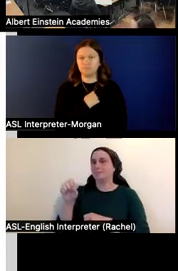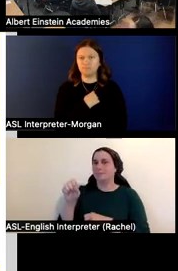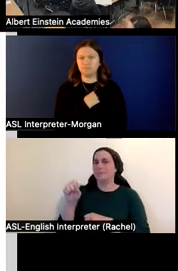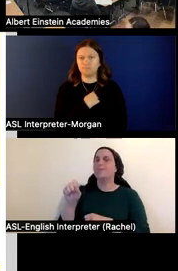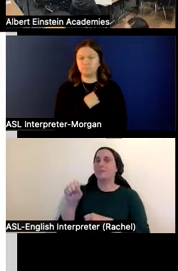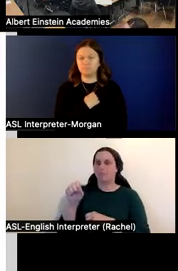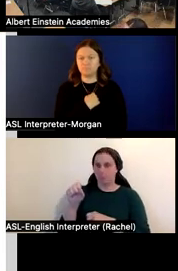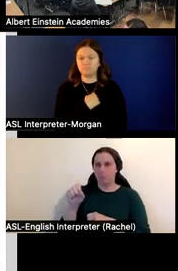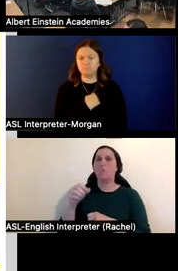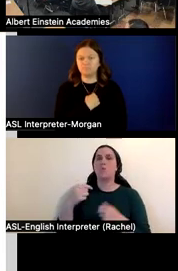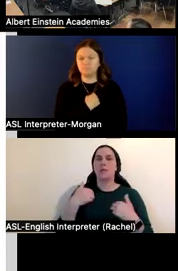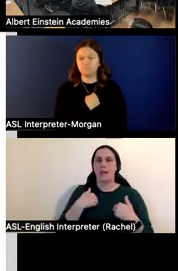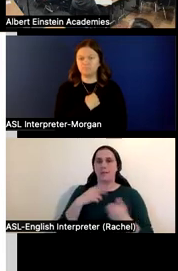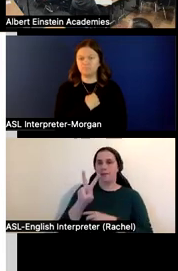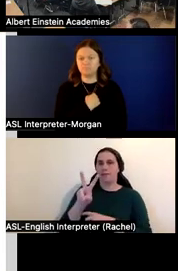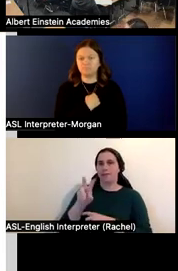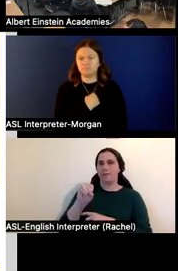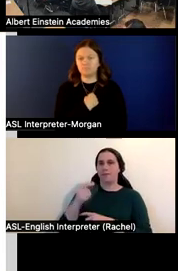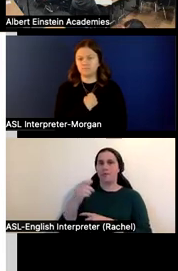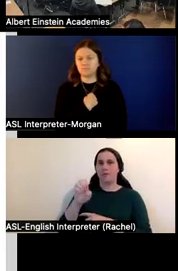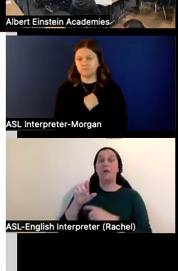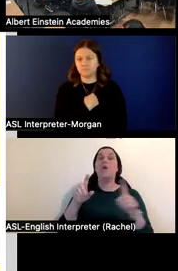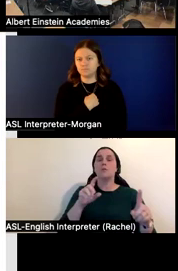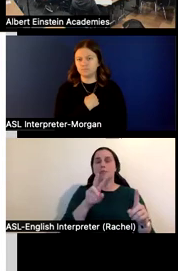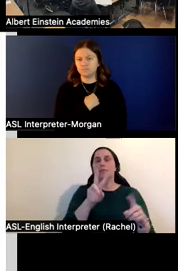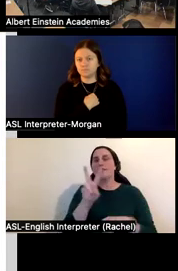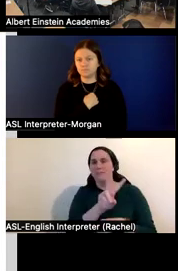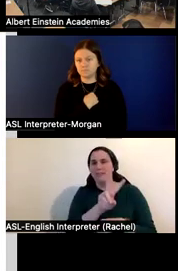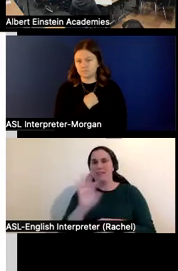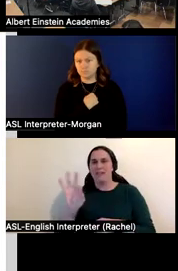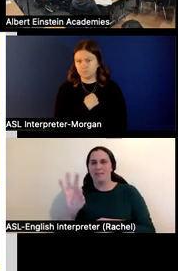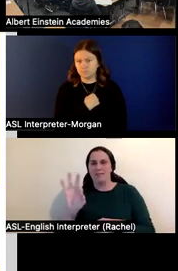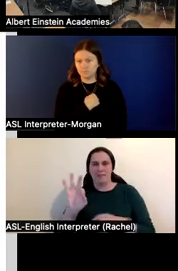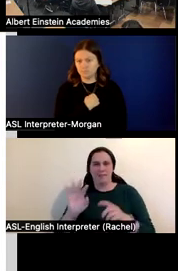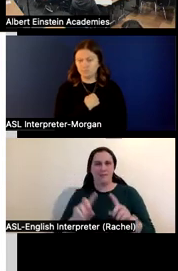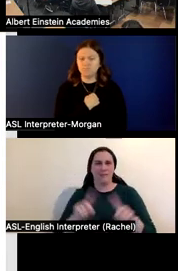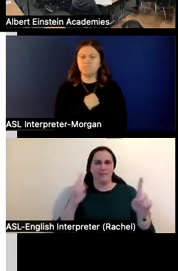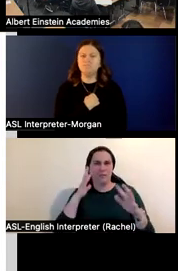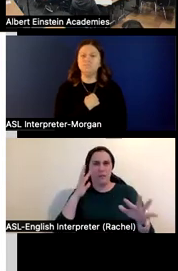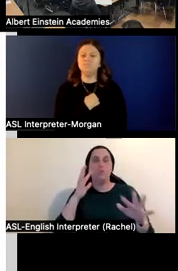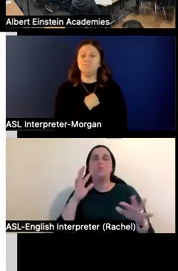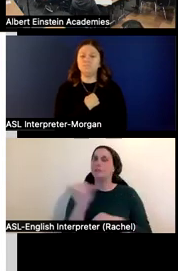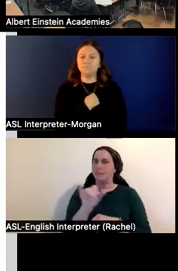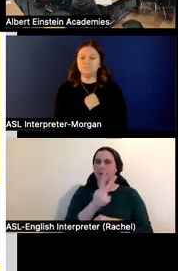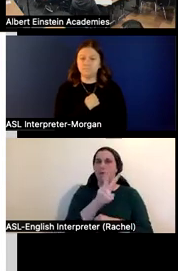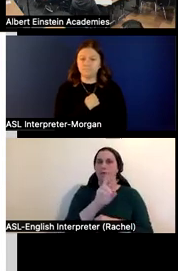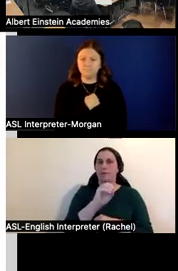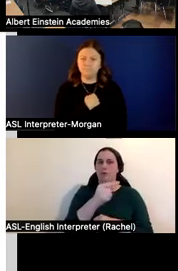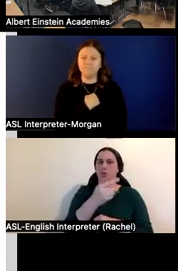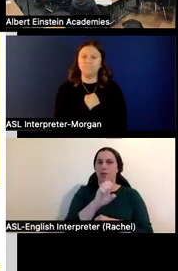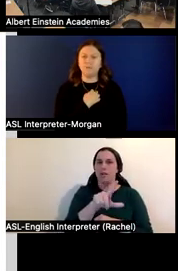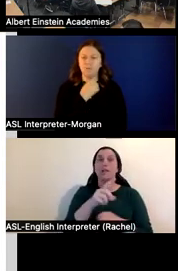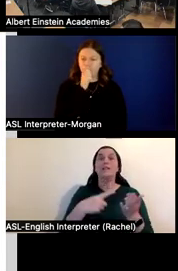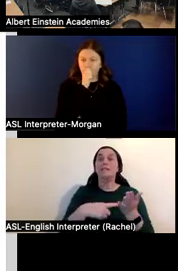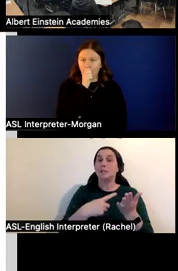Vogel or Like an F? Vase, So sometimes it's again, very, Is it dependent on what the vowel